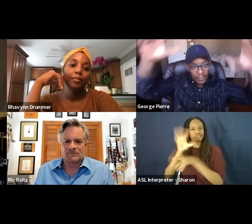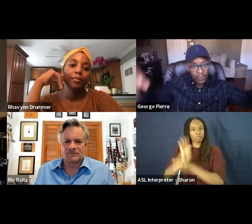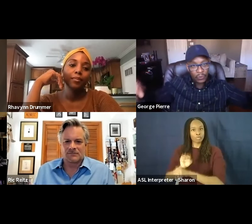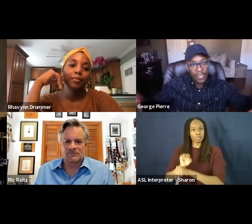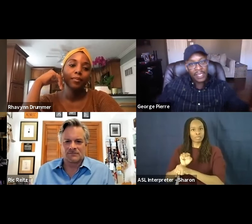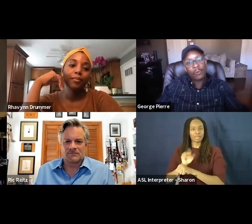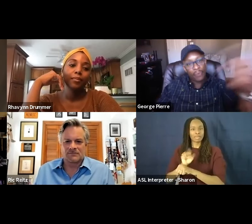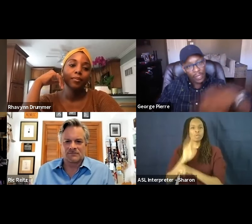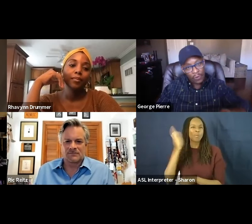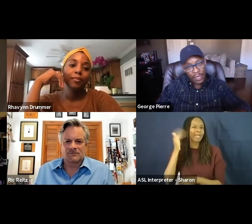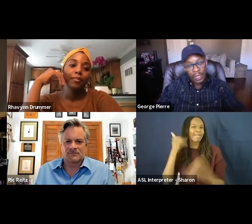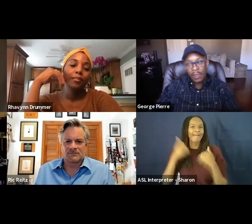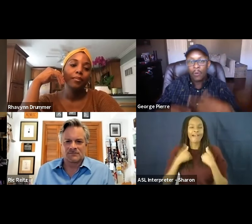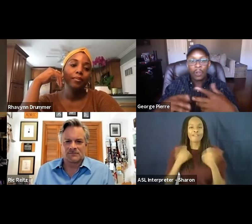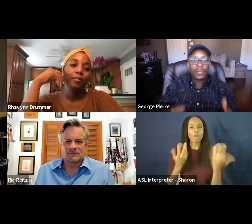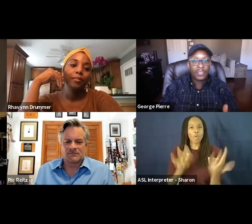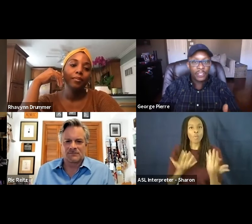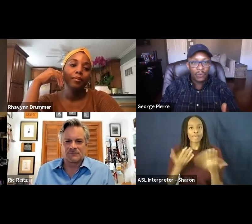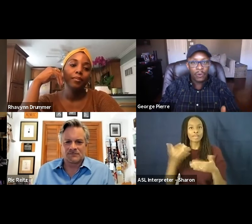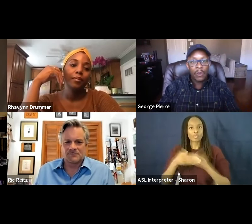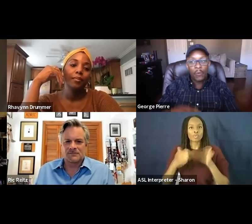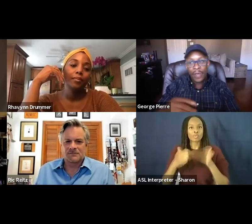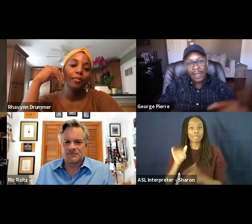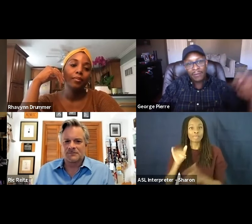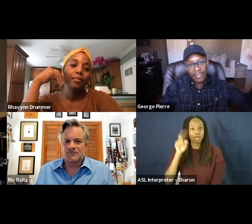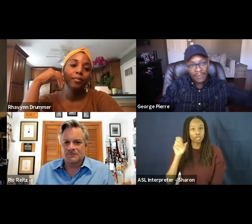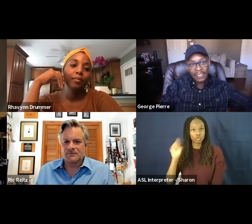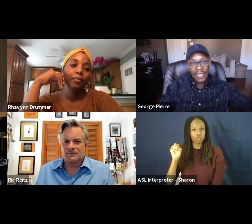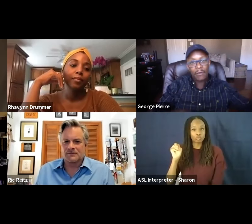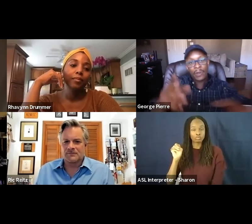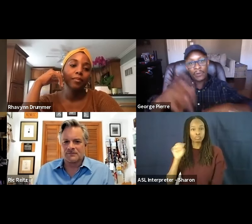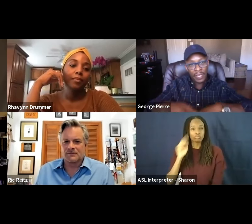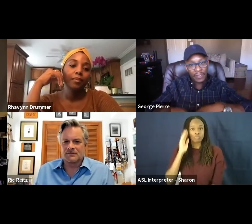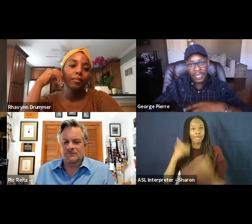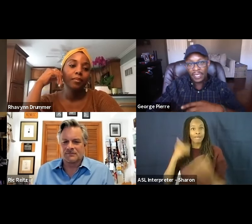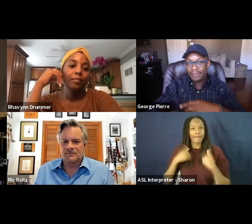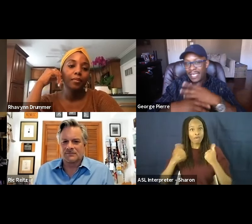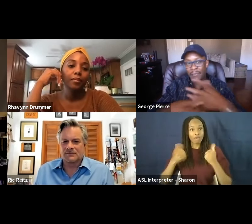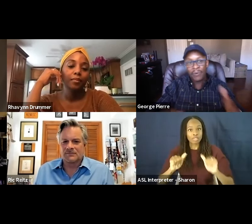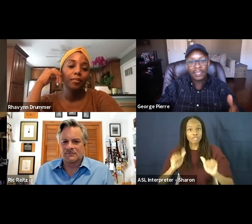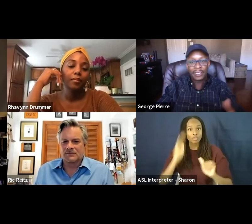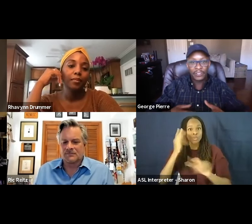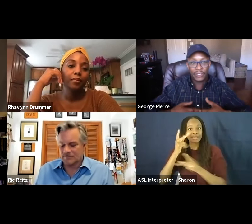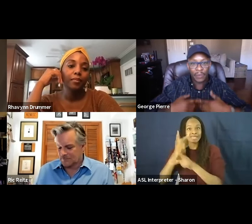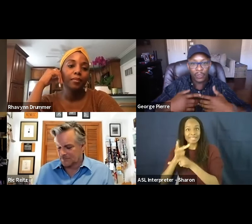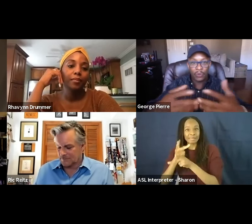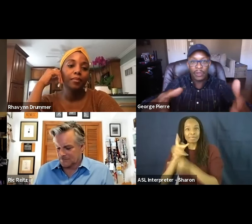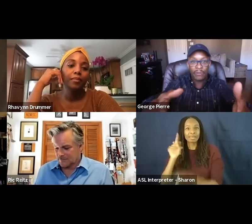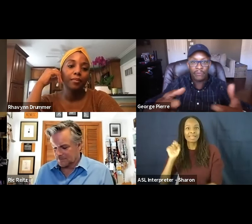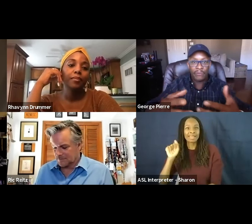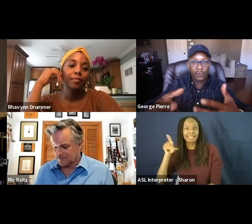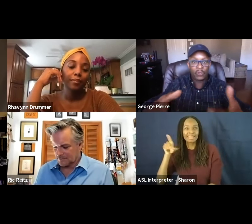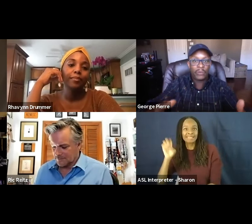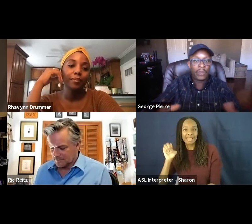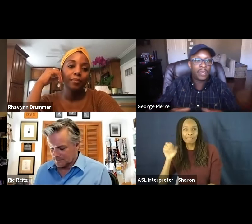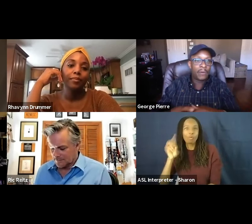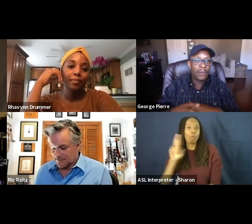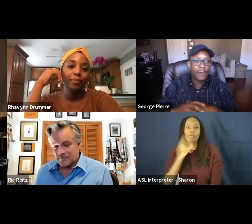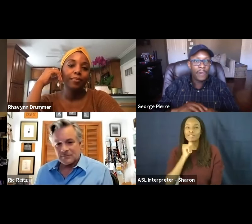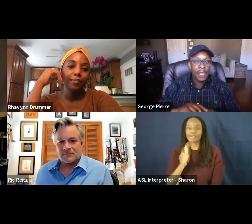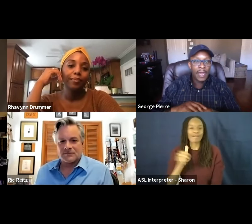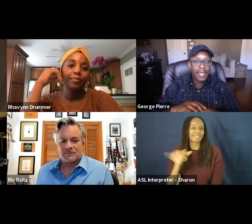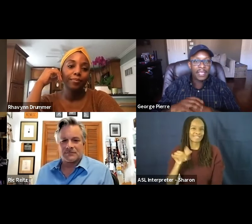like this whole Zoom thing. Then we'll bring you in, we'll audition you. We either keep the take or we don't keep the take. Same process, it's just that we're doing it virtually right